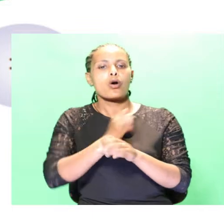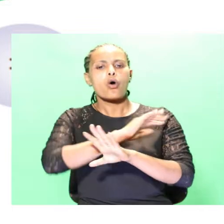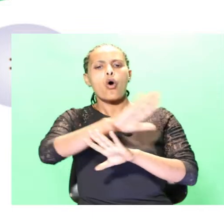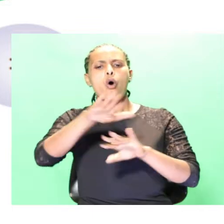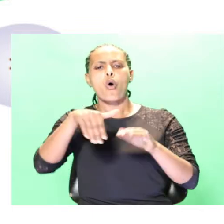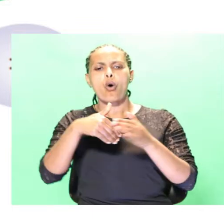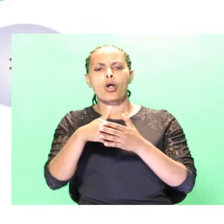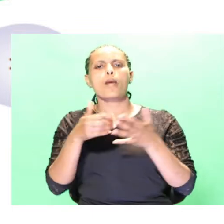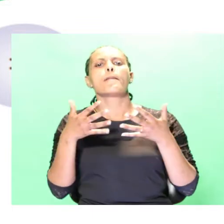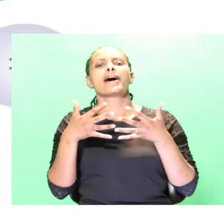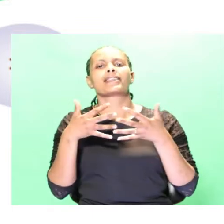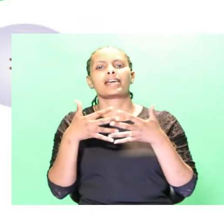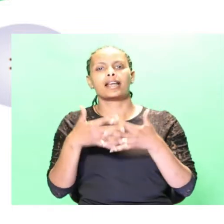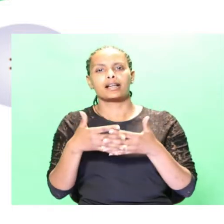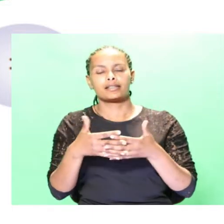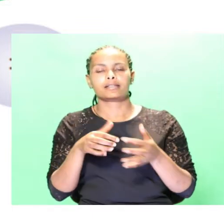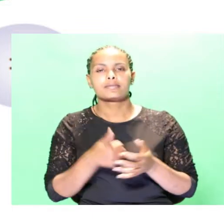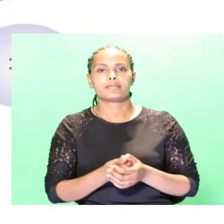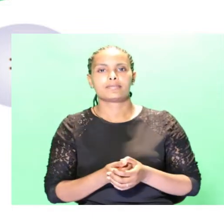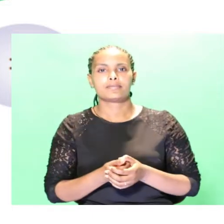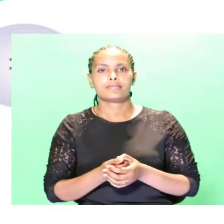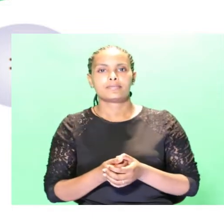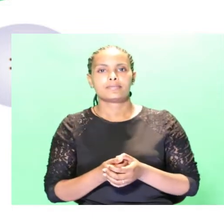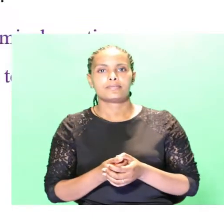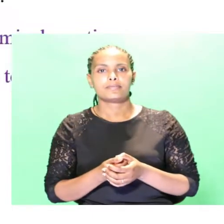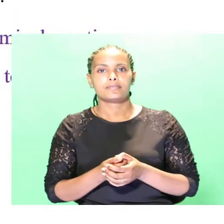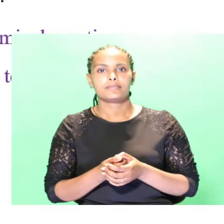all materials.